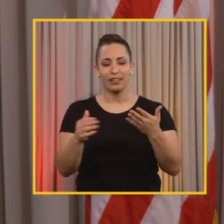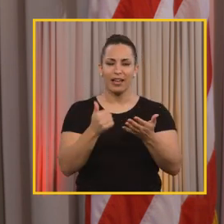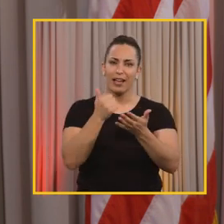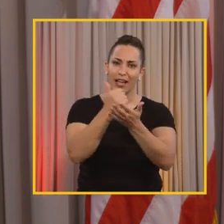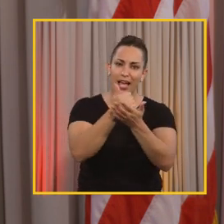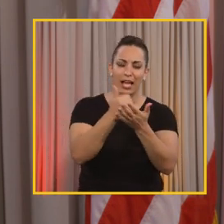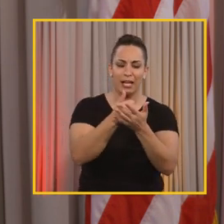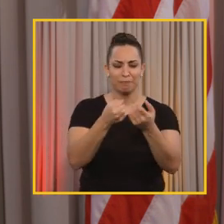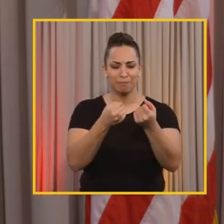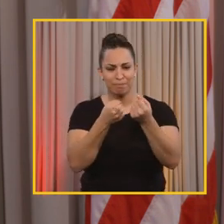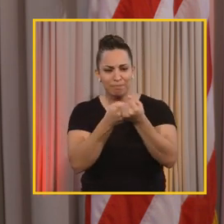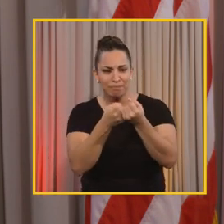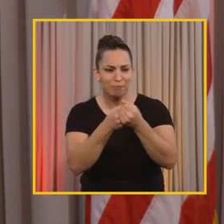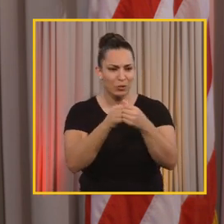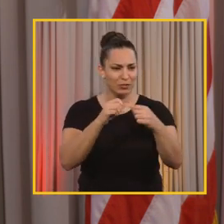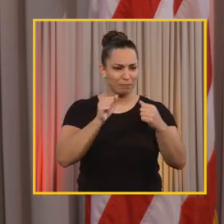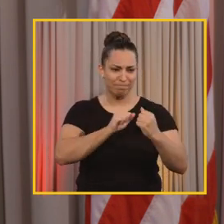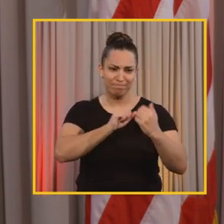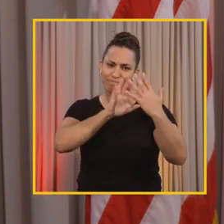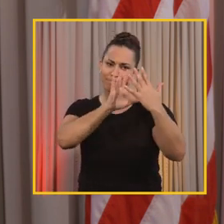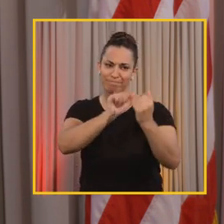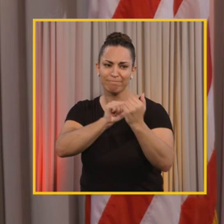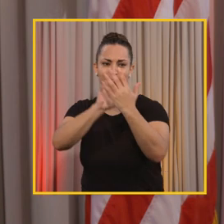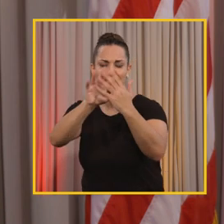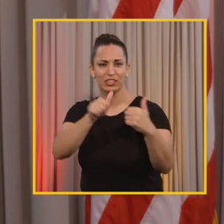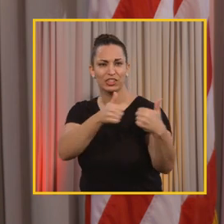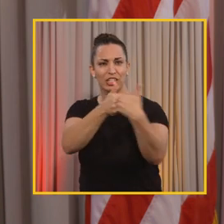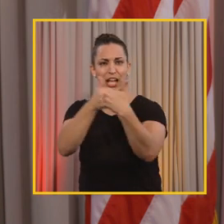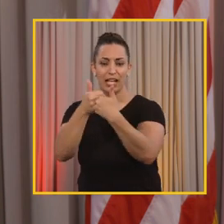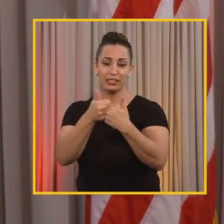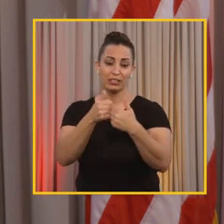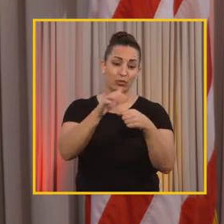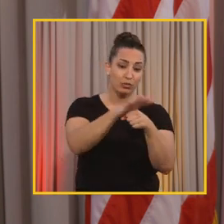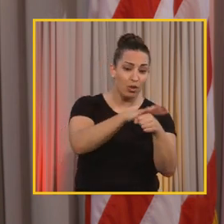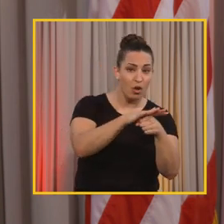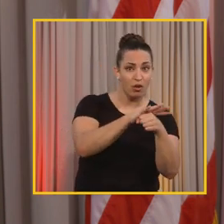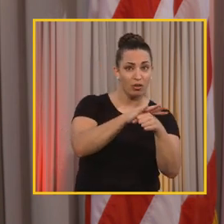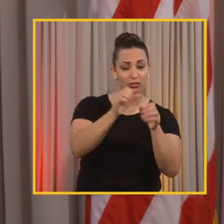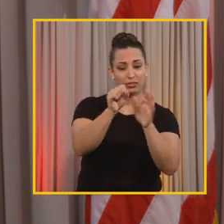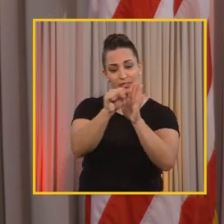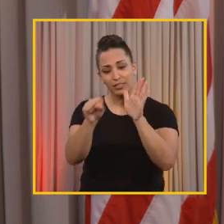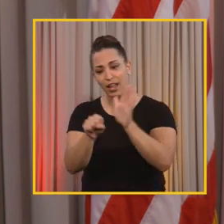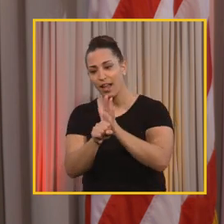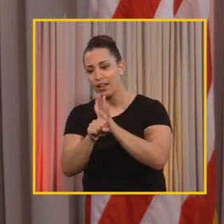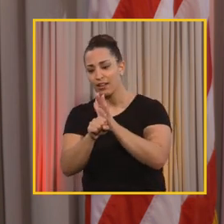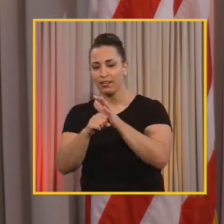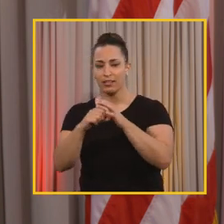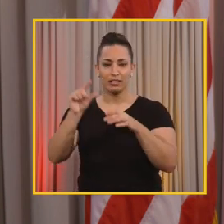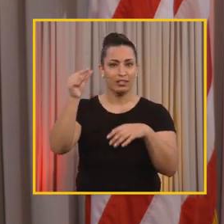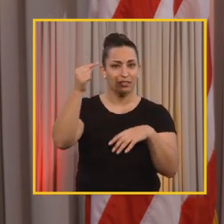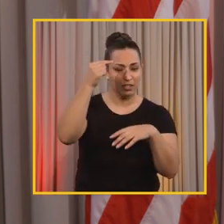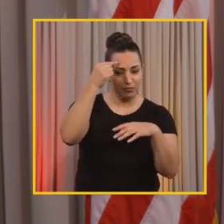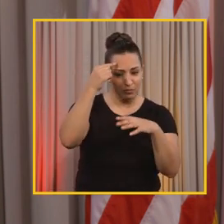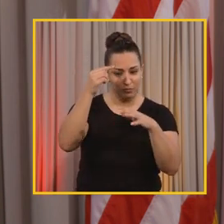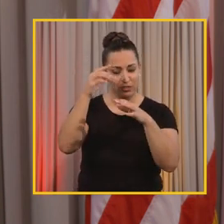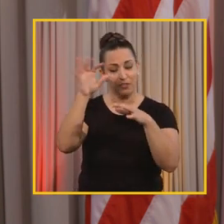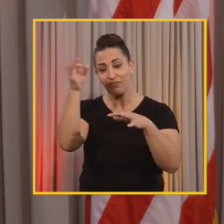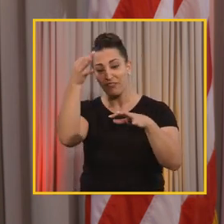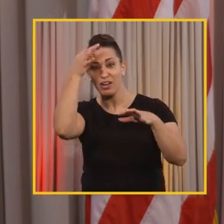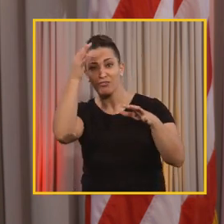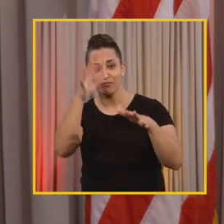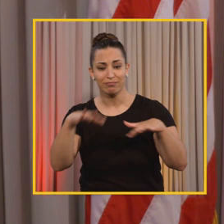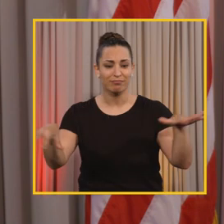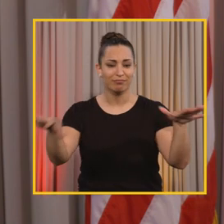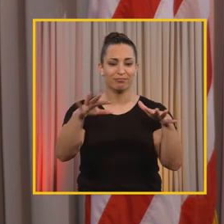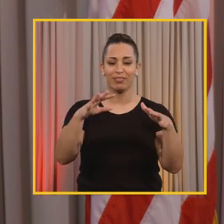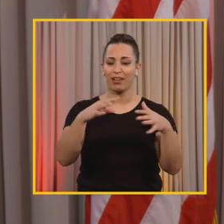it, and help address the challenges before us on a local, state, national,